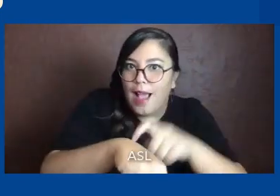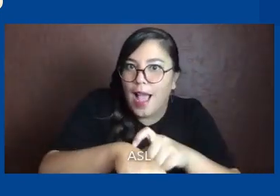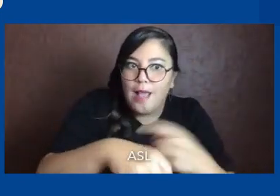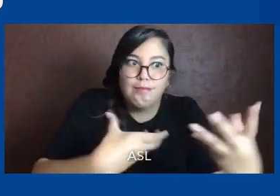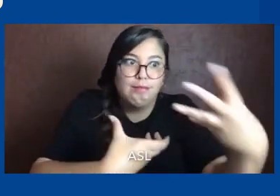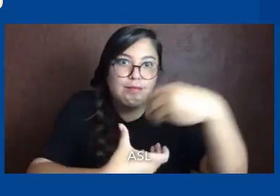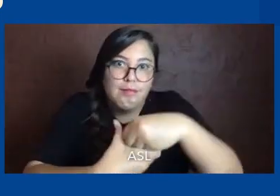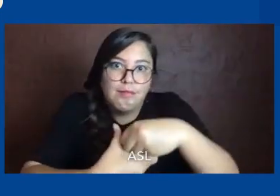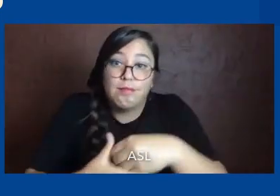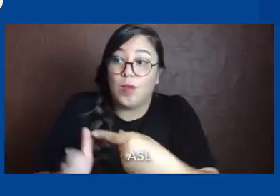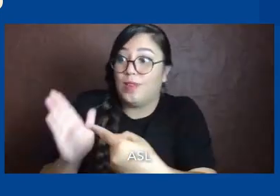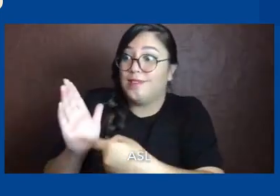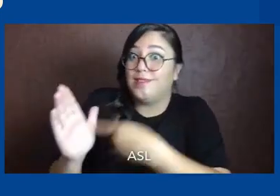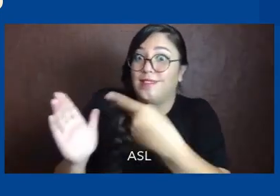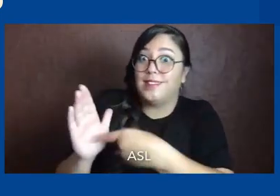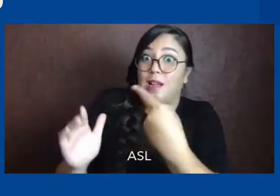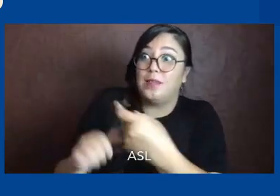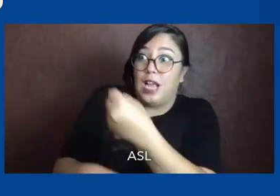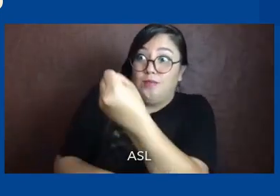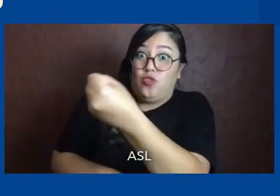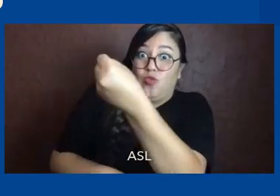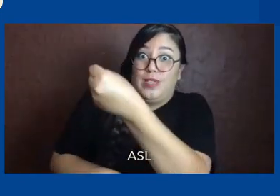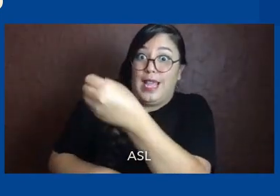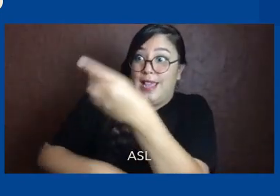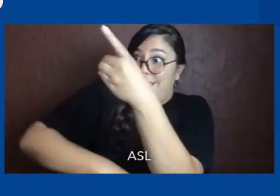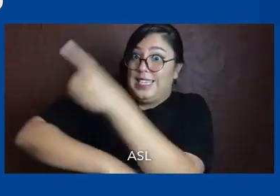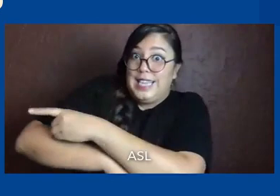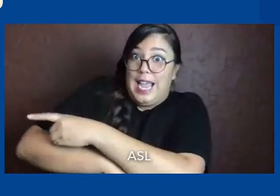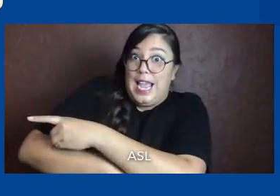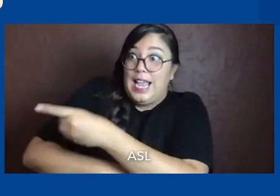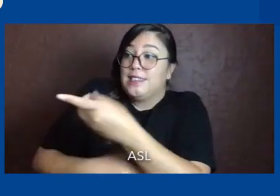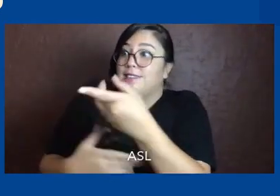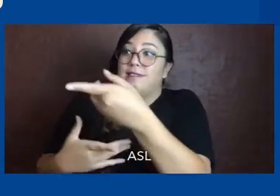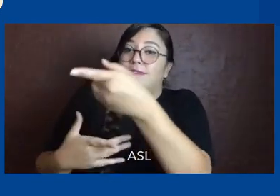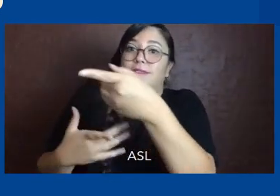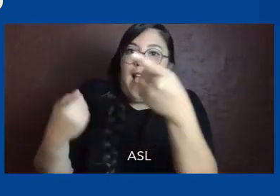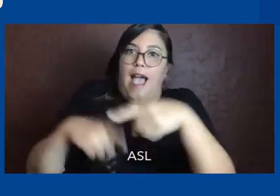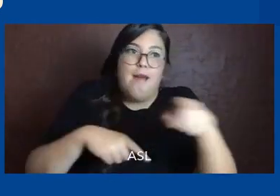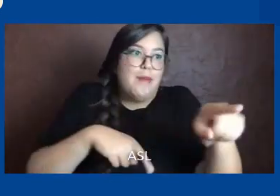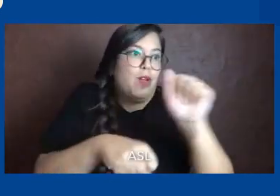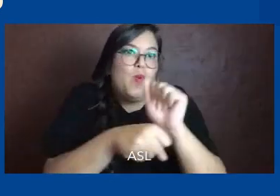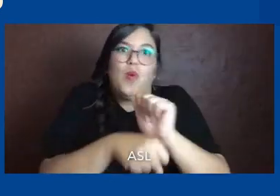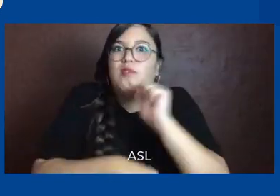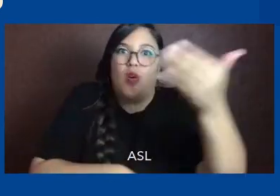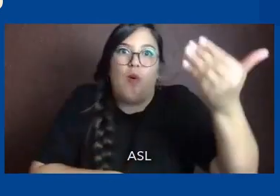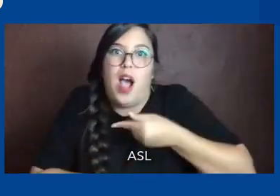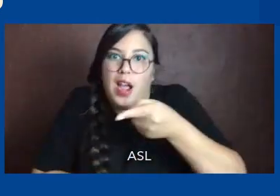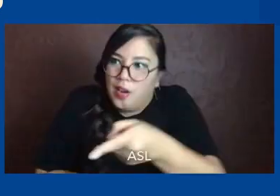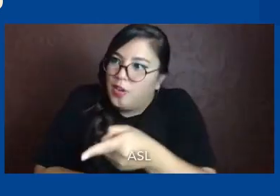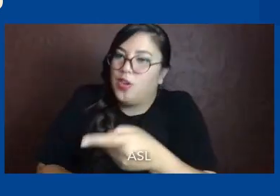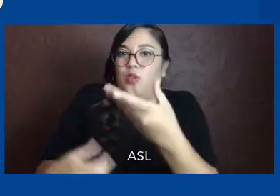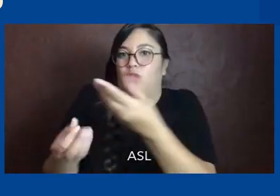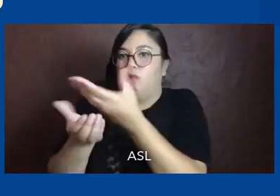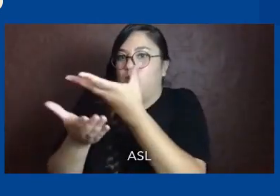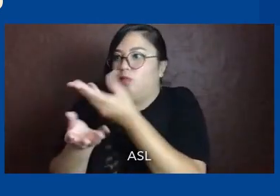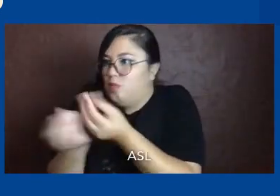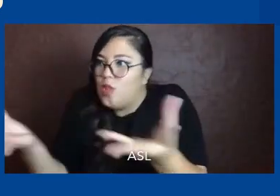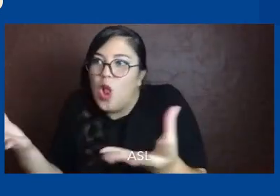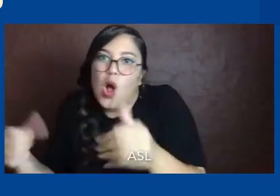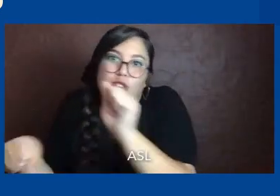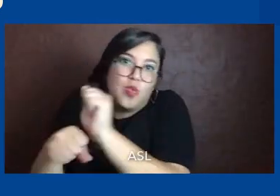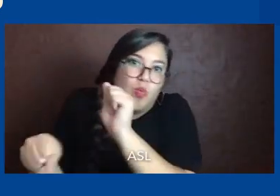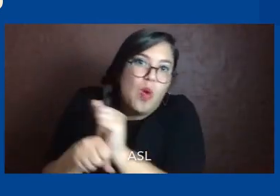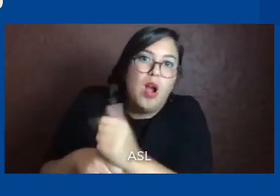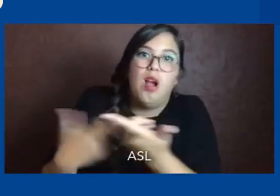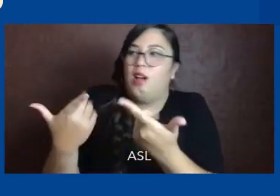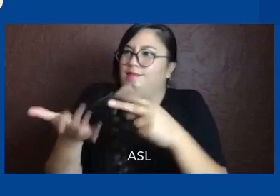sometimes holding days and then giving up other jobs, and then that will fall through. And so I feel like the uncertainty of a lot of